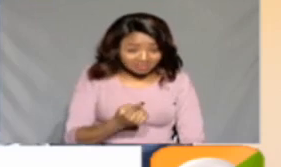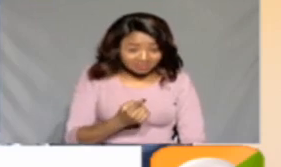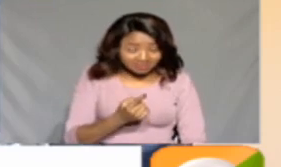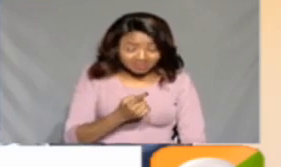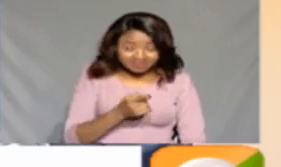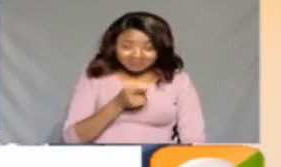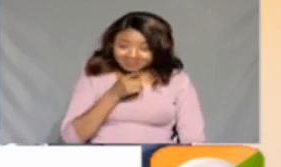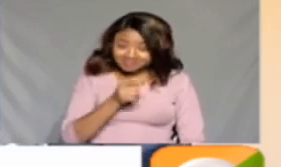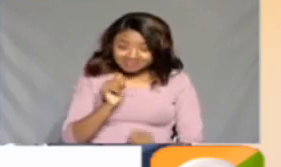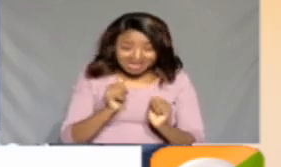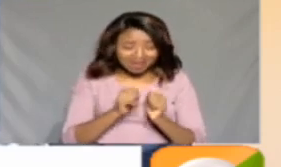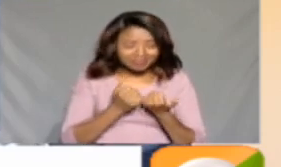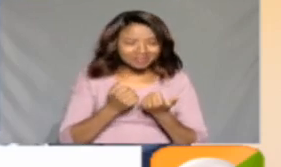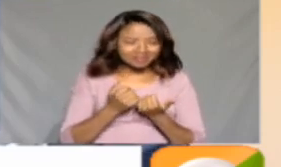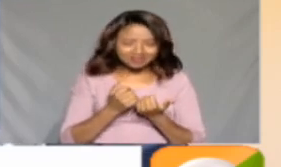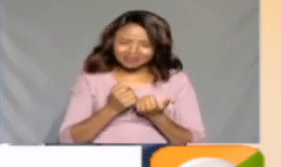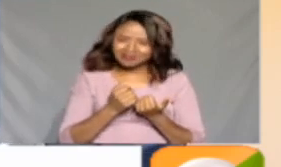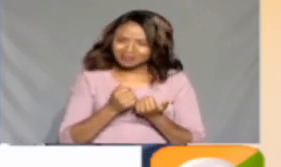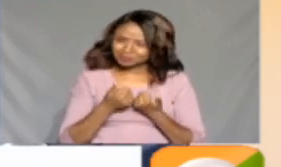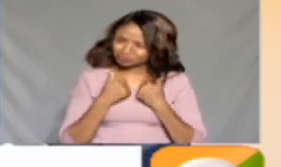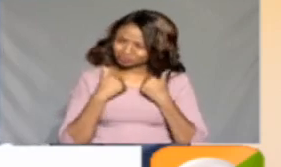we have to,